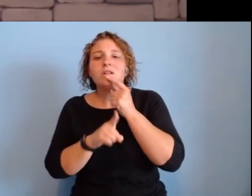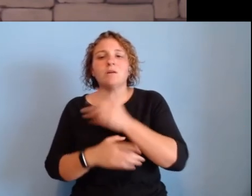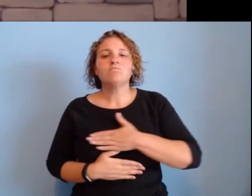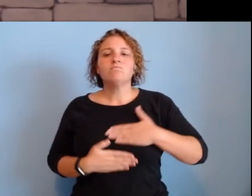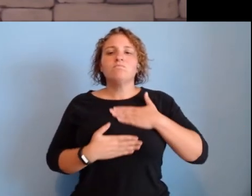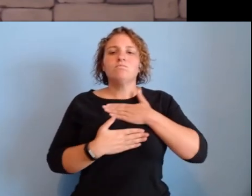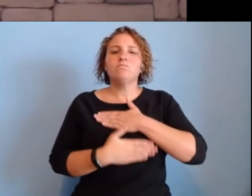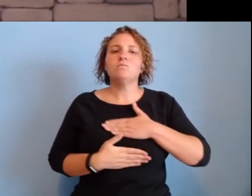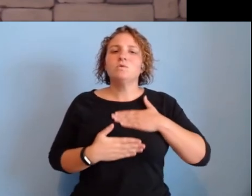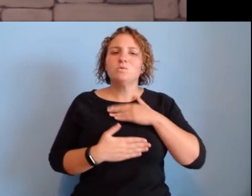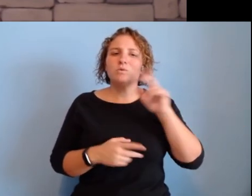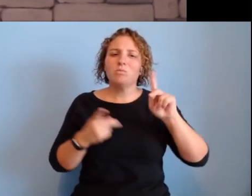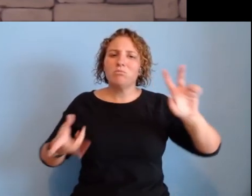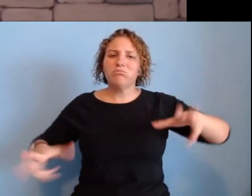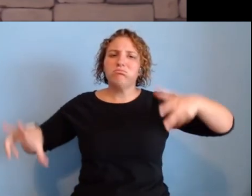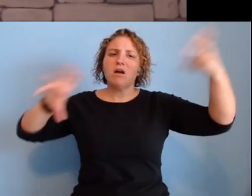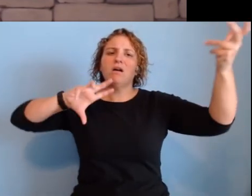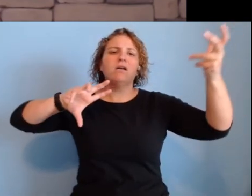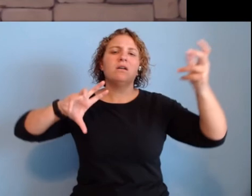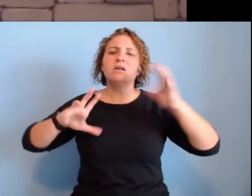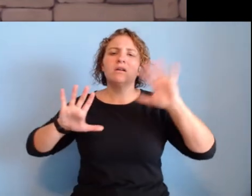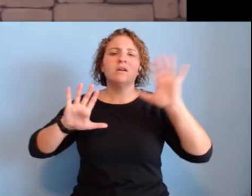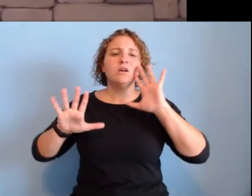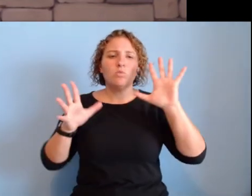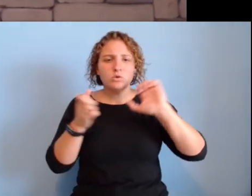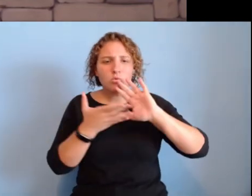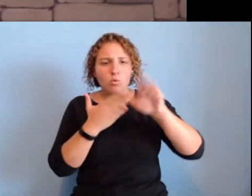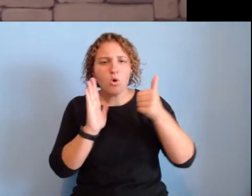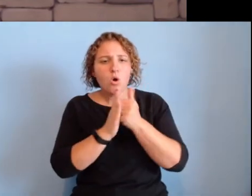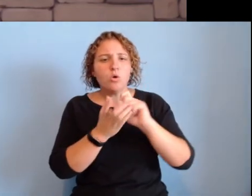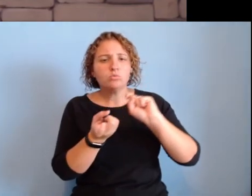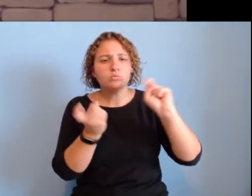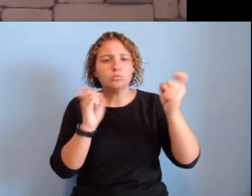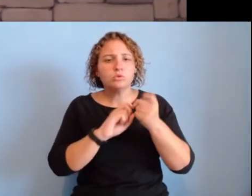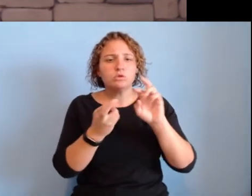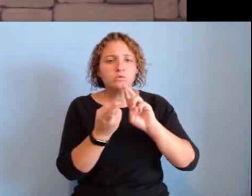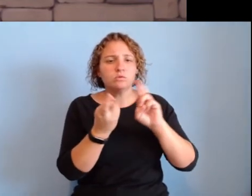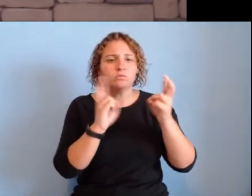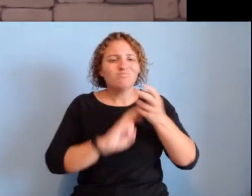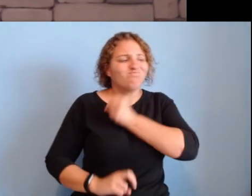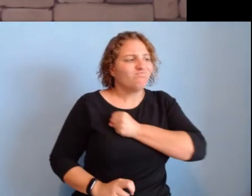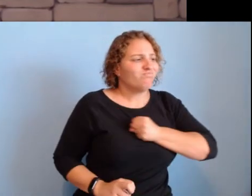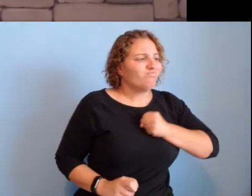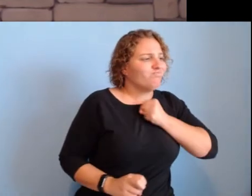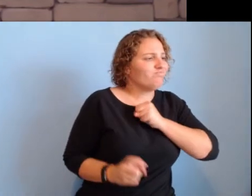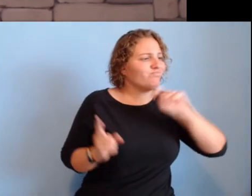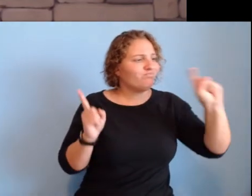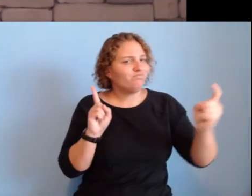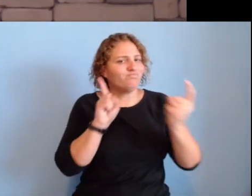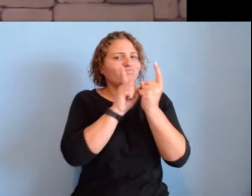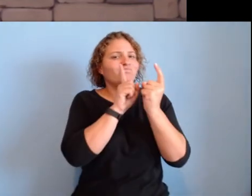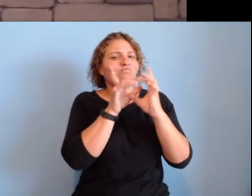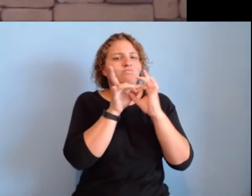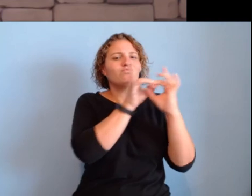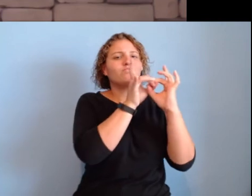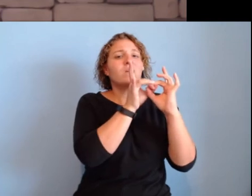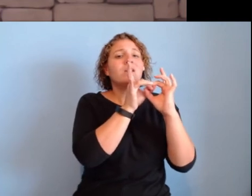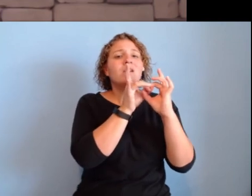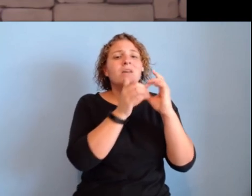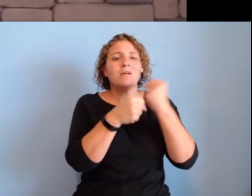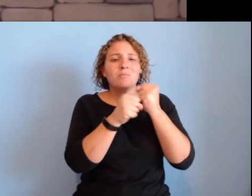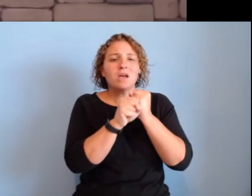destruction of the wicked. He desires that all would turn, repent and have life. He created us for fellowship with him. That's mind-blowing. But that's where we're